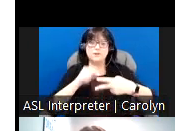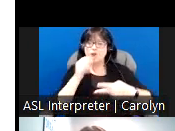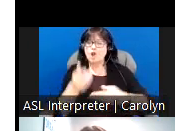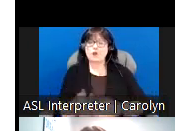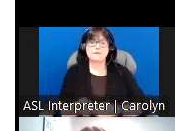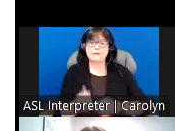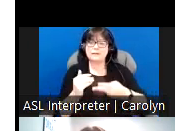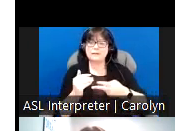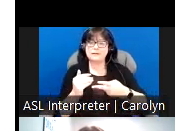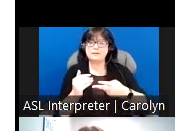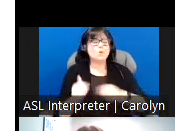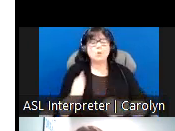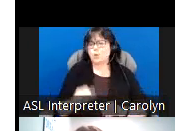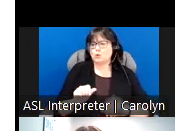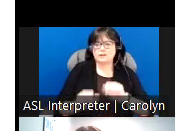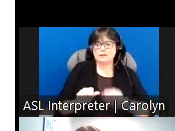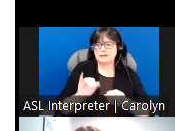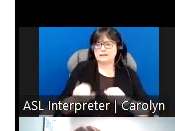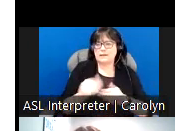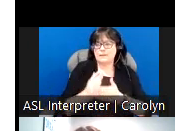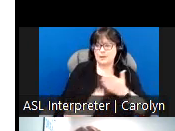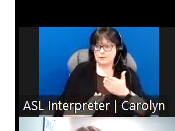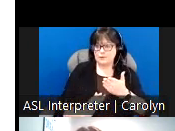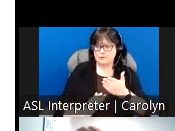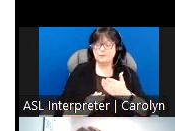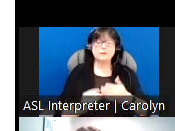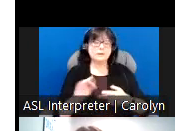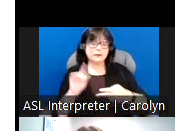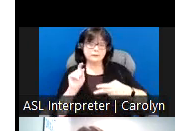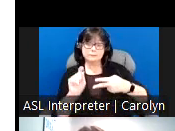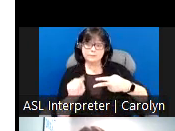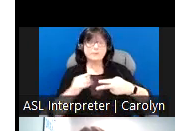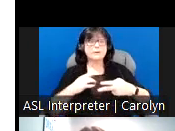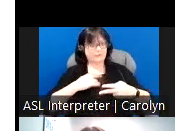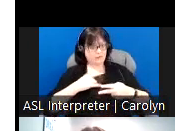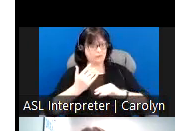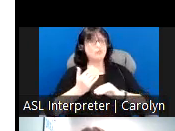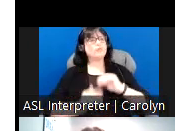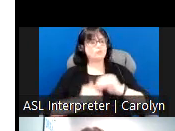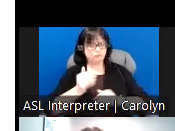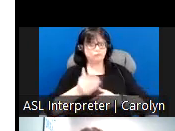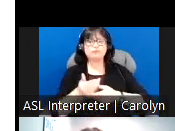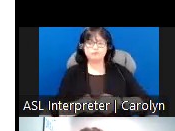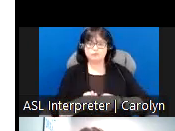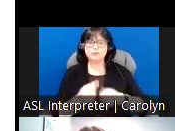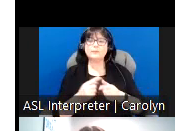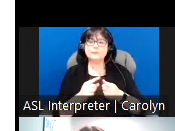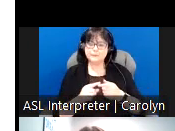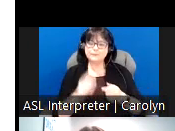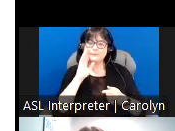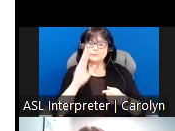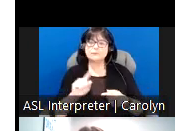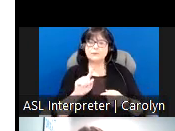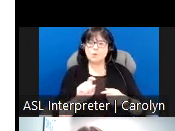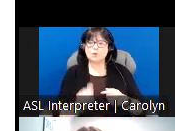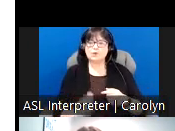that skill. If they say that they are confident, then as they scroll down, they will have a question that